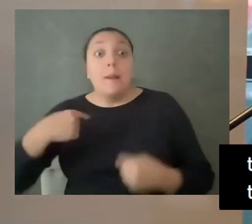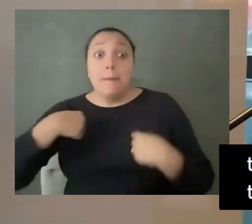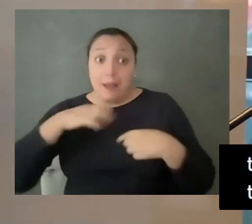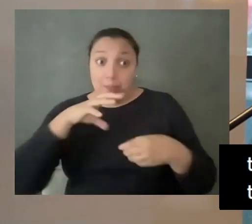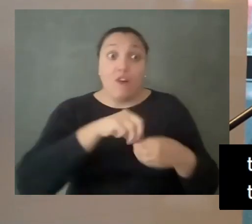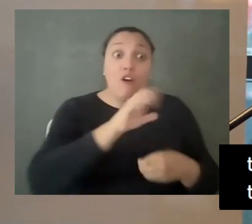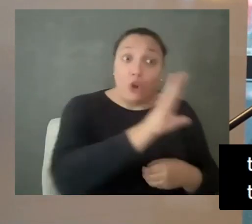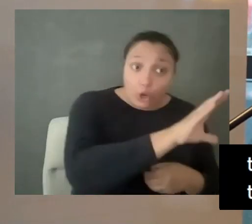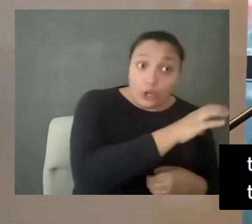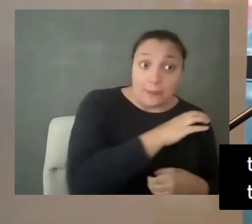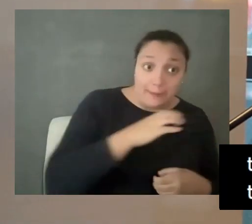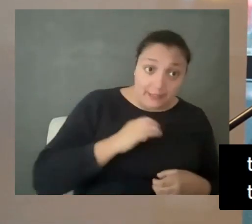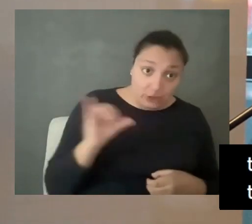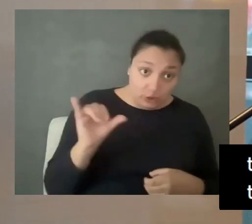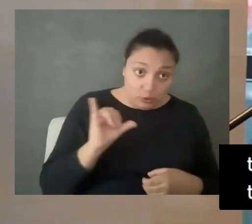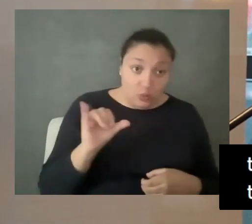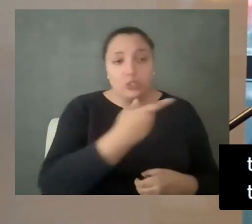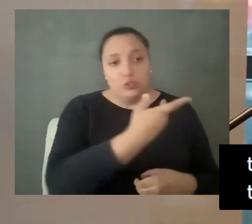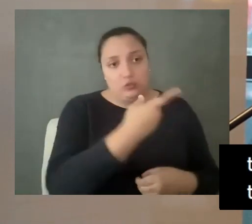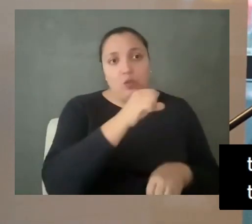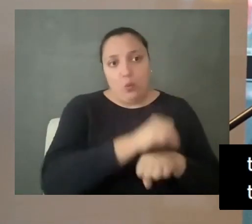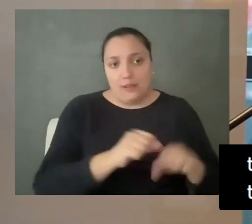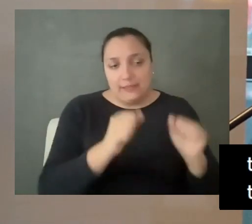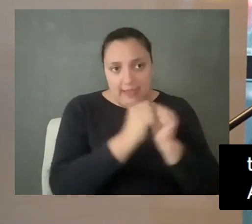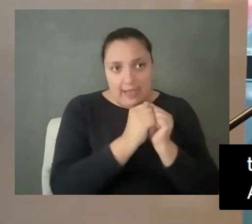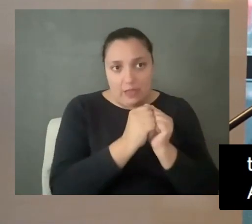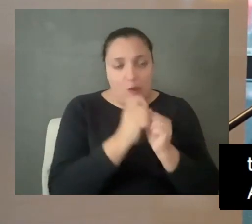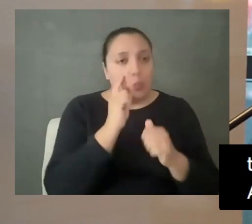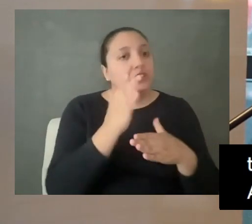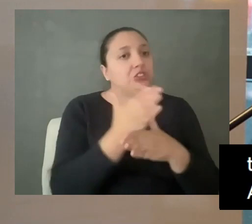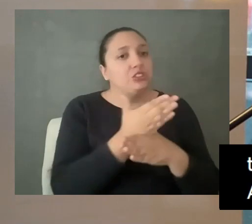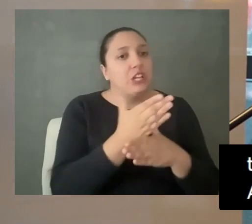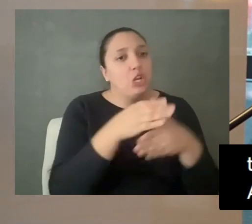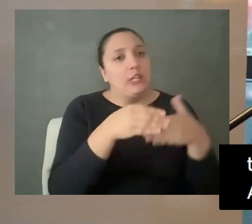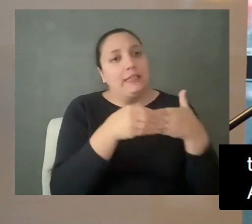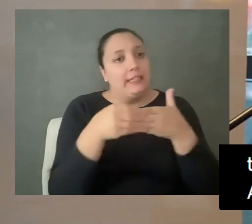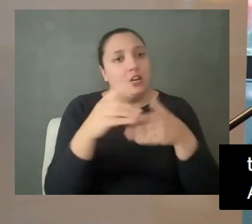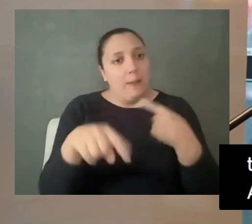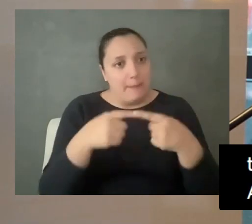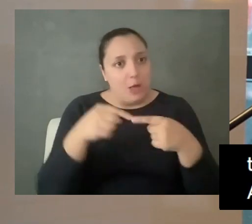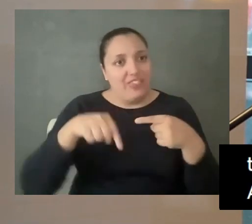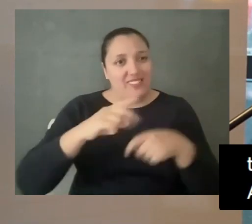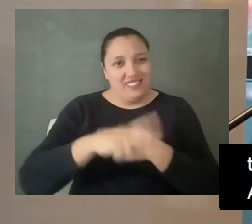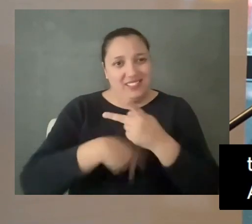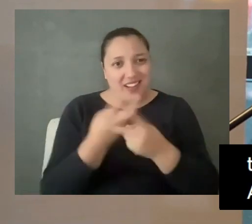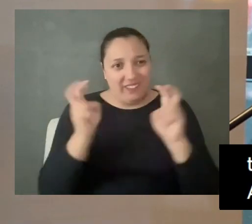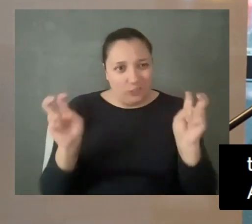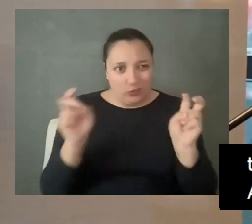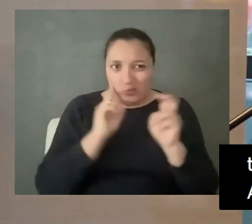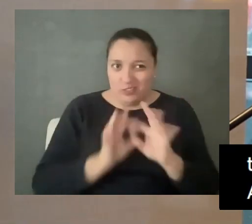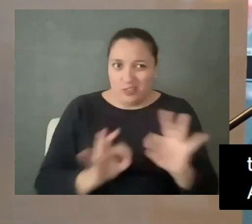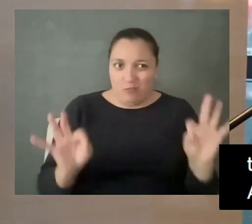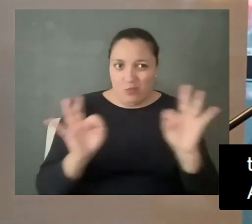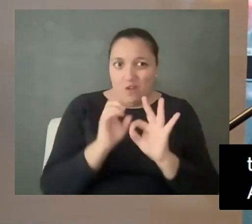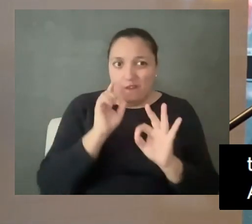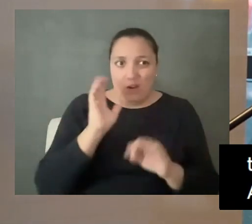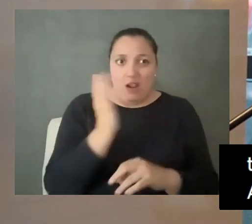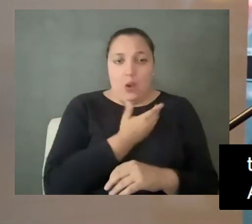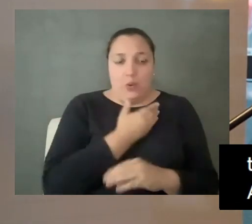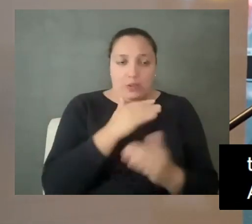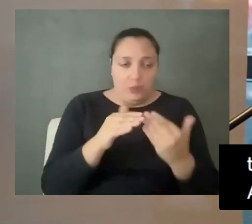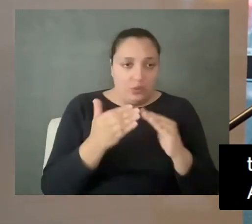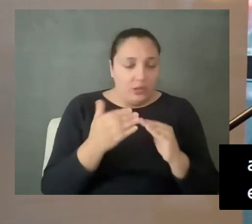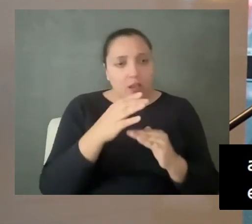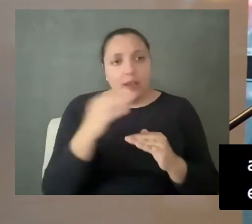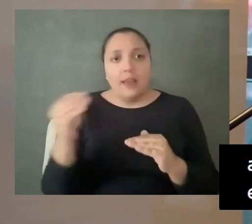work together and share leadership on these issues that's so critical, important for our community. And certainly also want